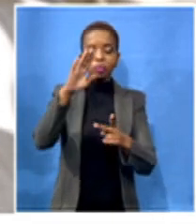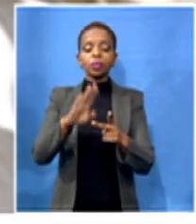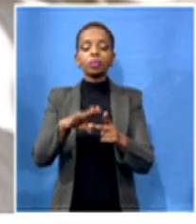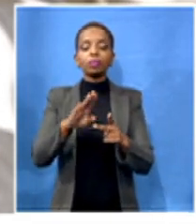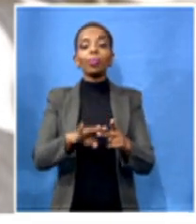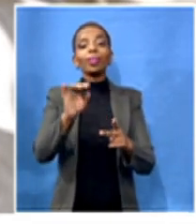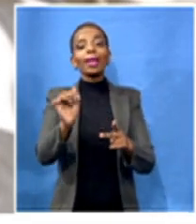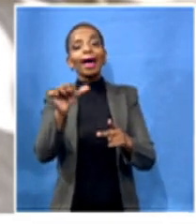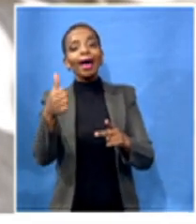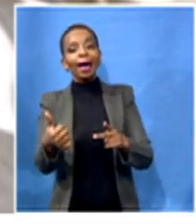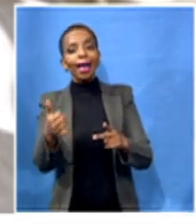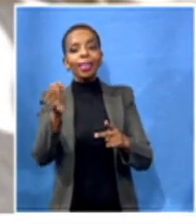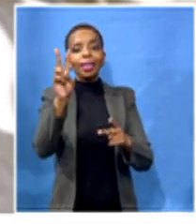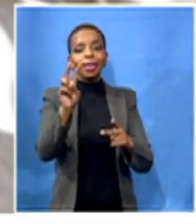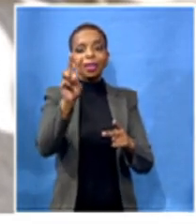now,